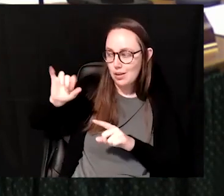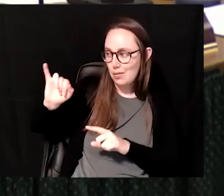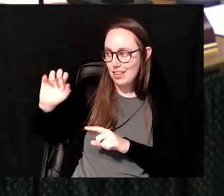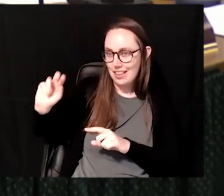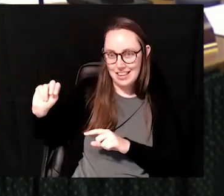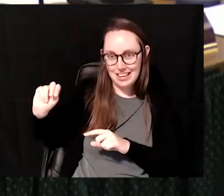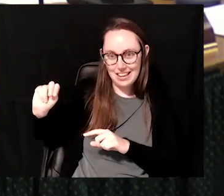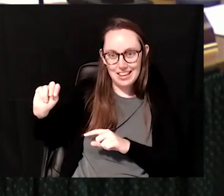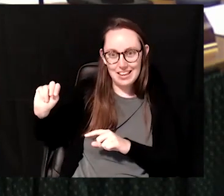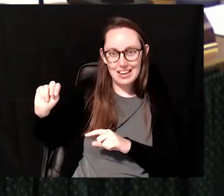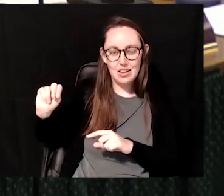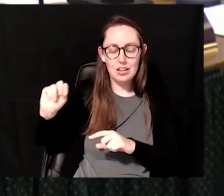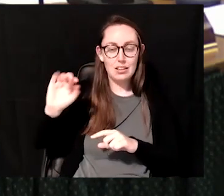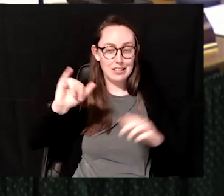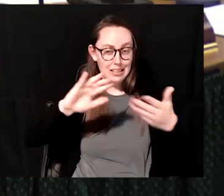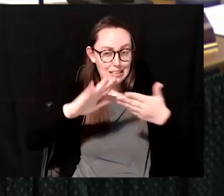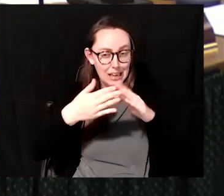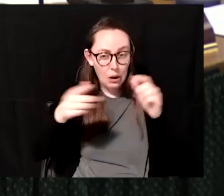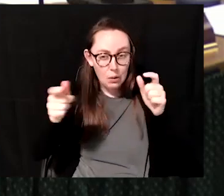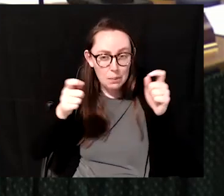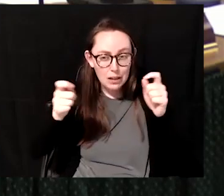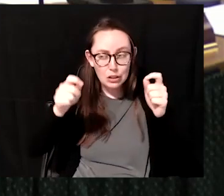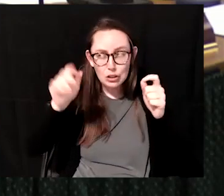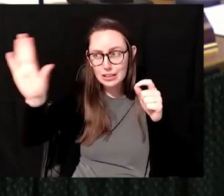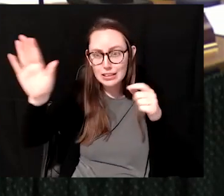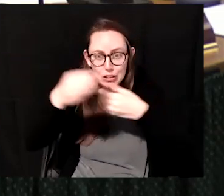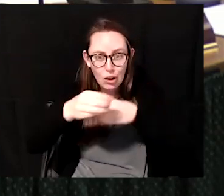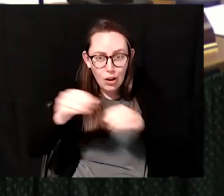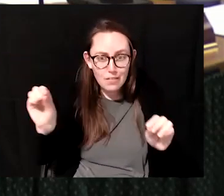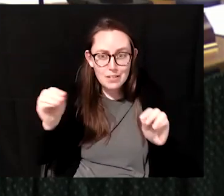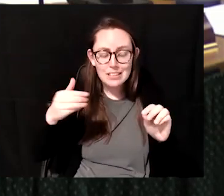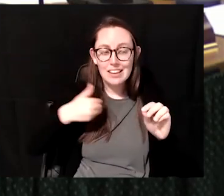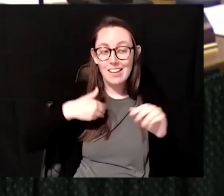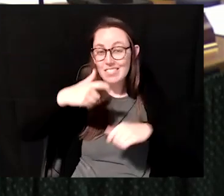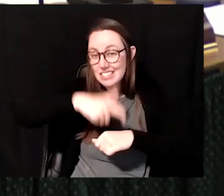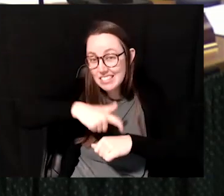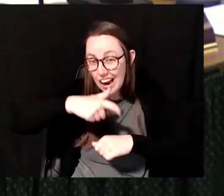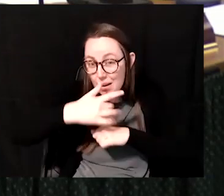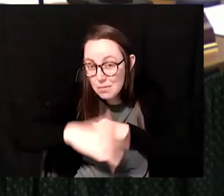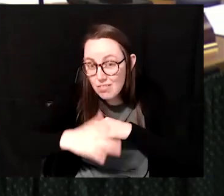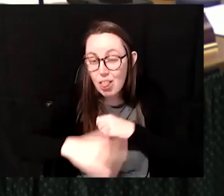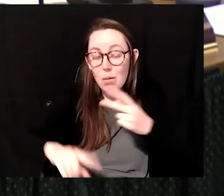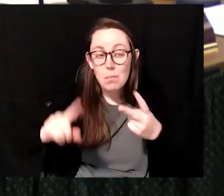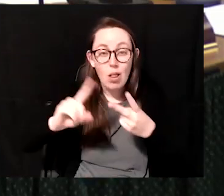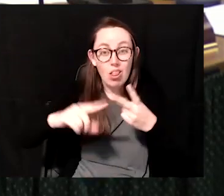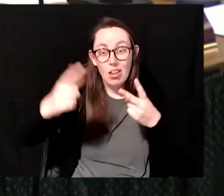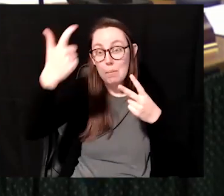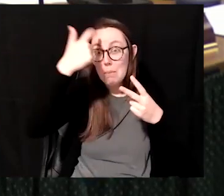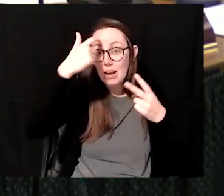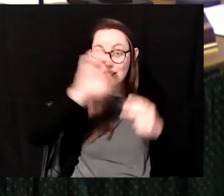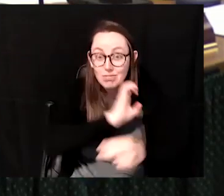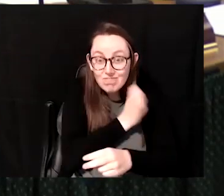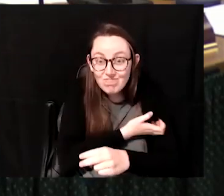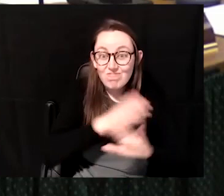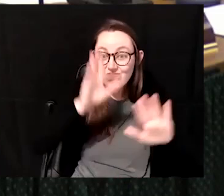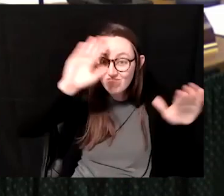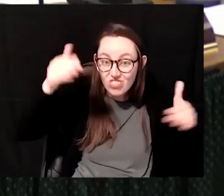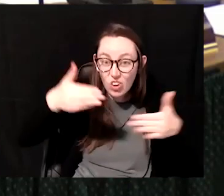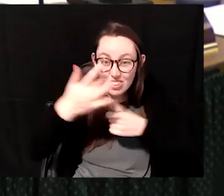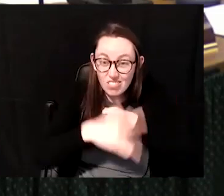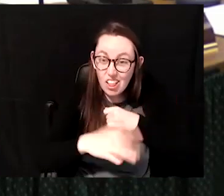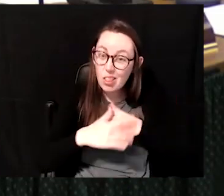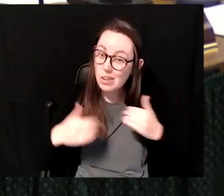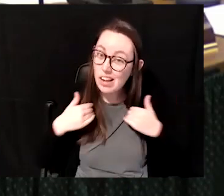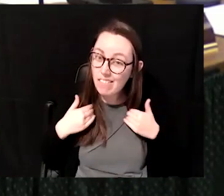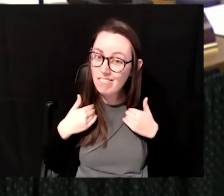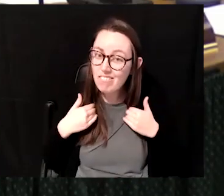have the time or the Focus right now to be able to do that in a timely